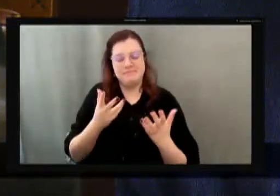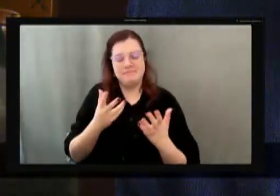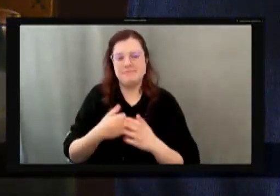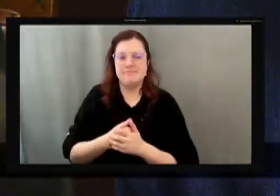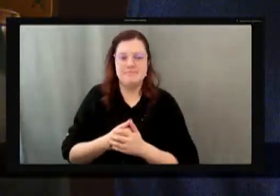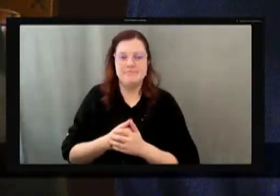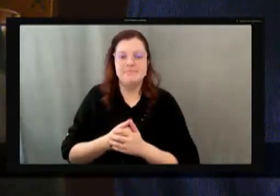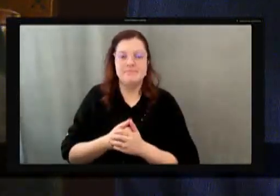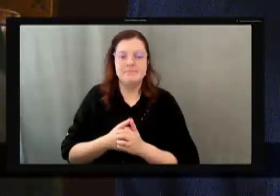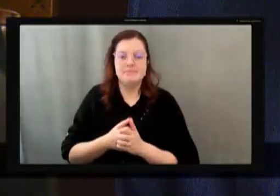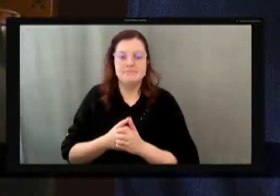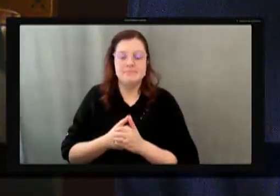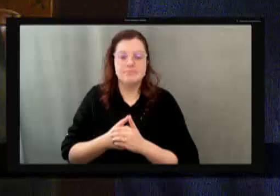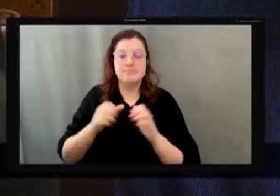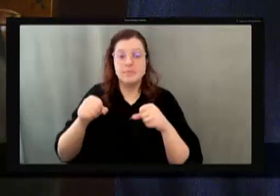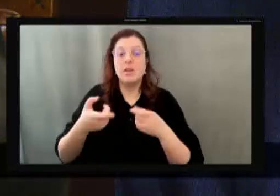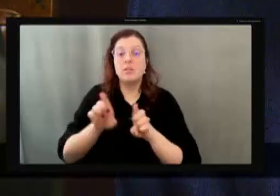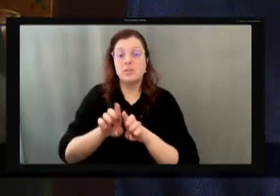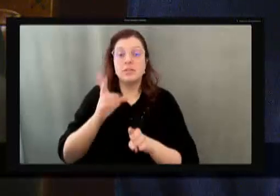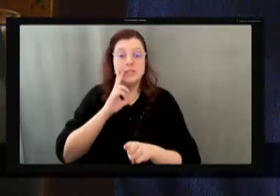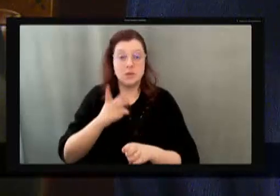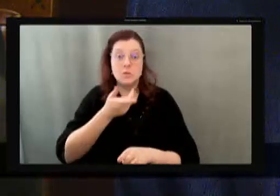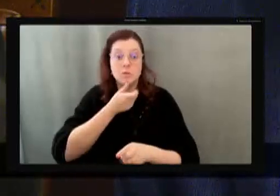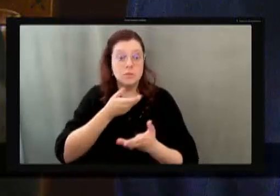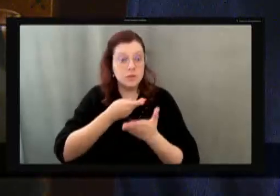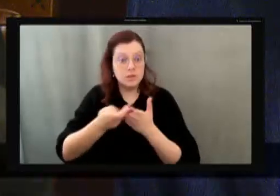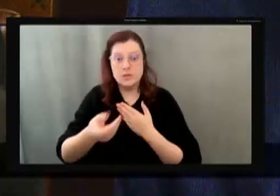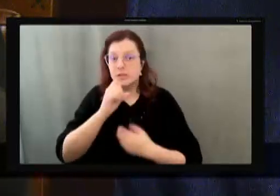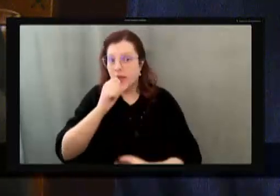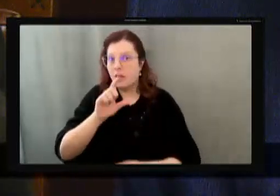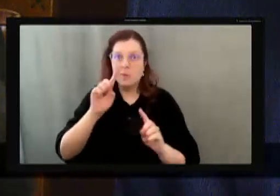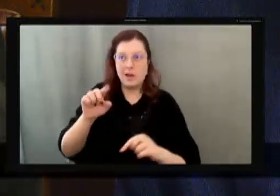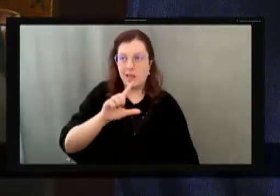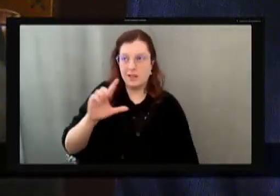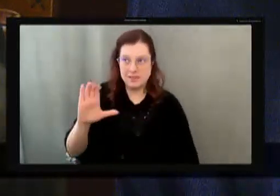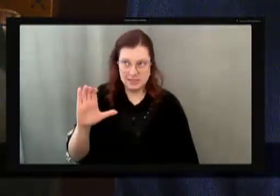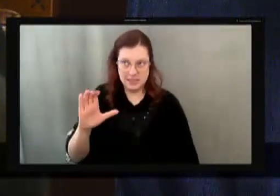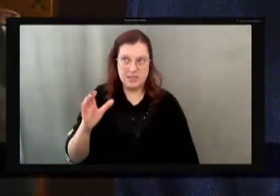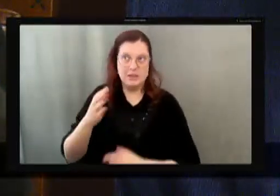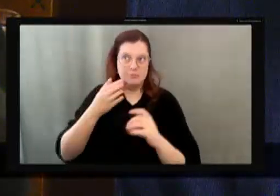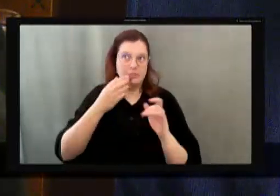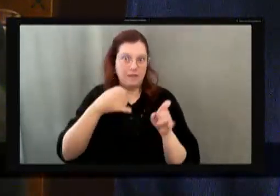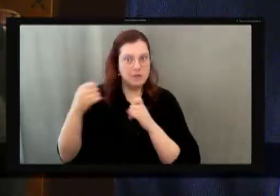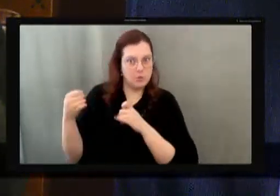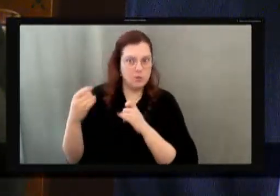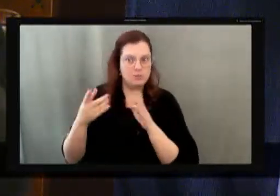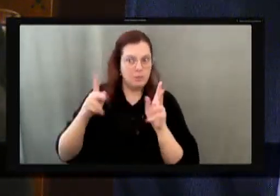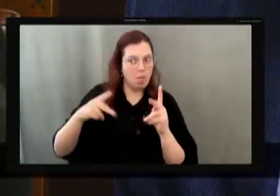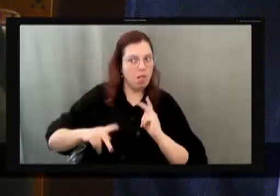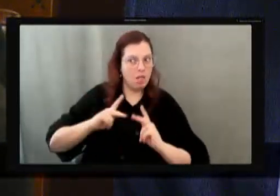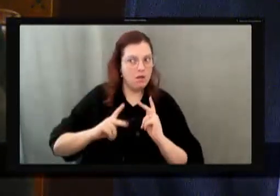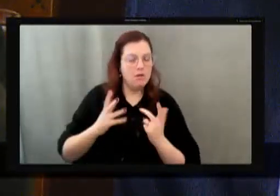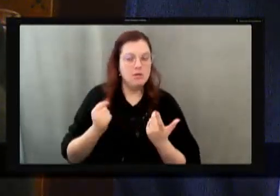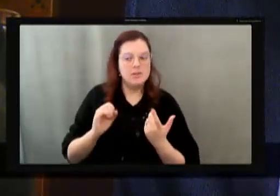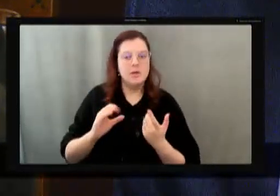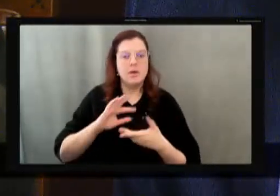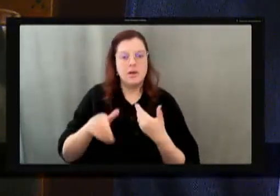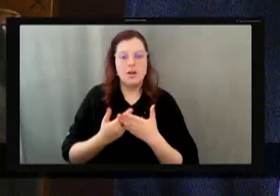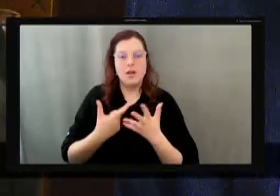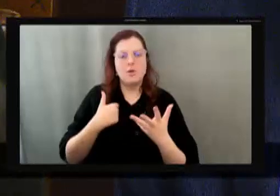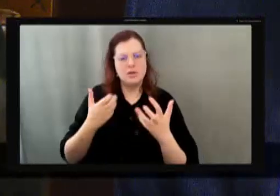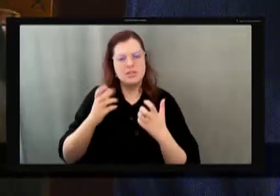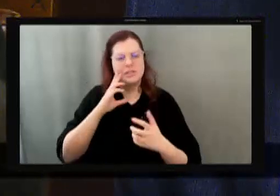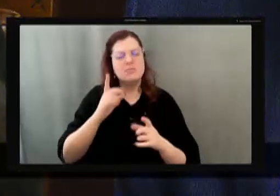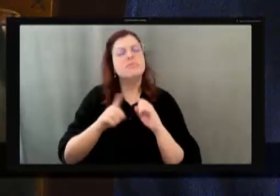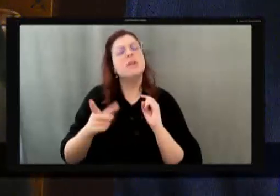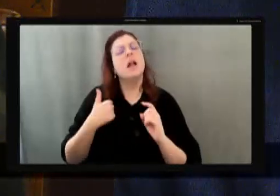see who's purchasing them, and they're not going to LLCs, they're going to individuals. Yep. Again, all stuff that I want to see. One thing that